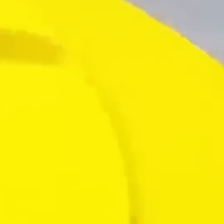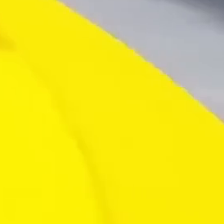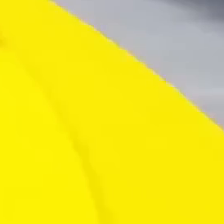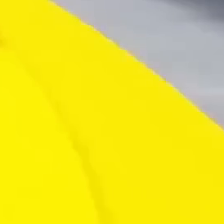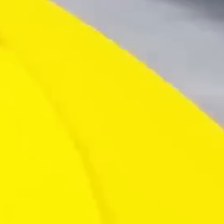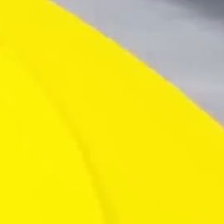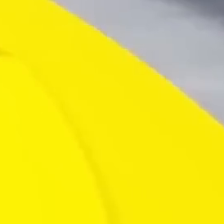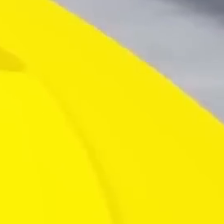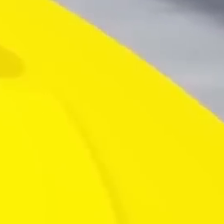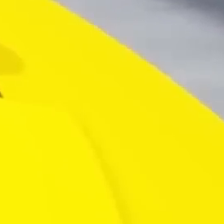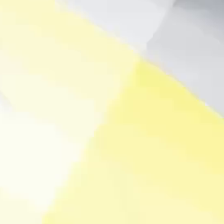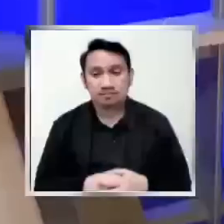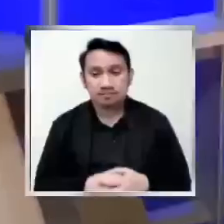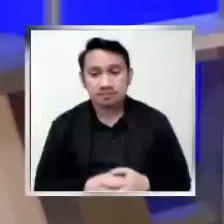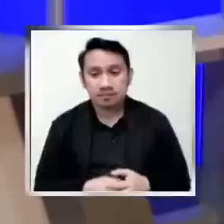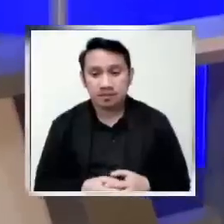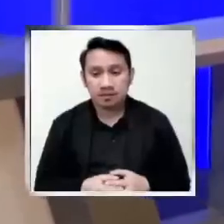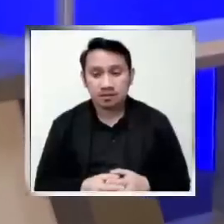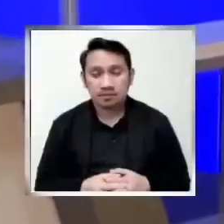Chika in a minute.